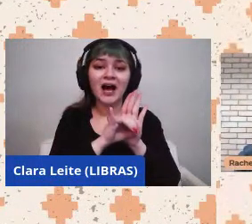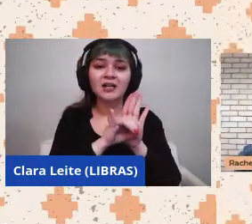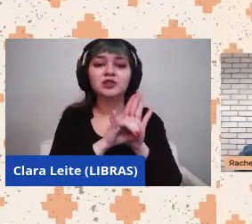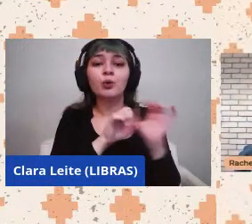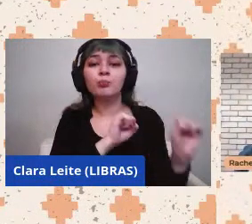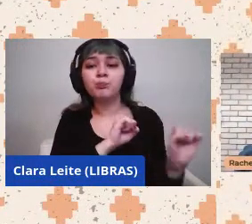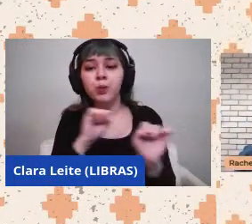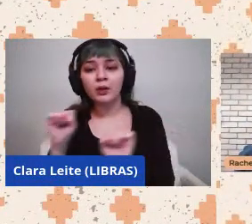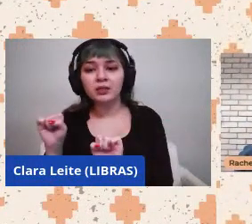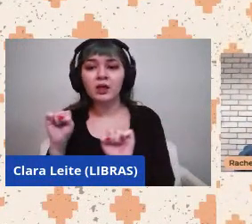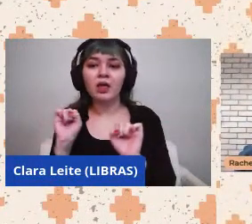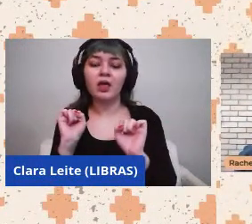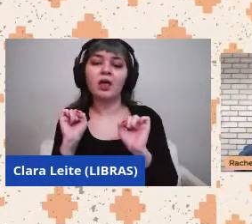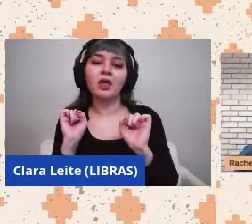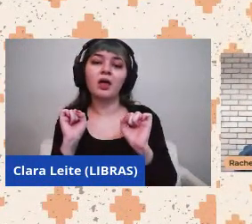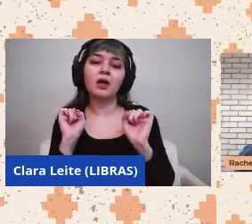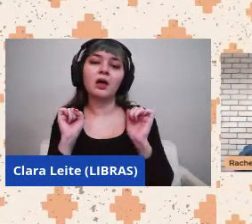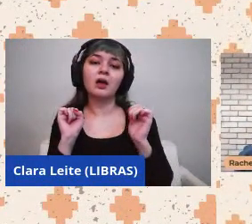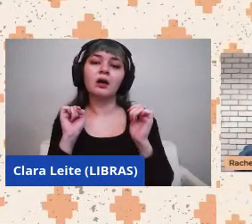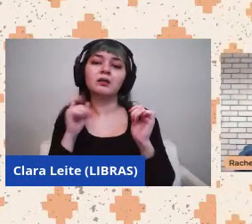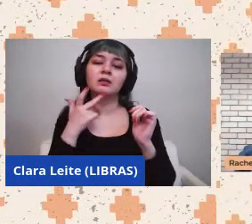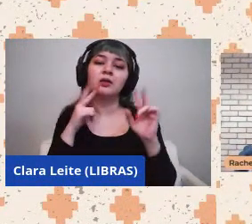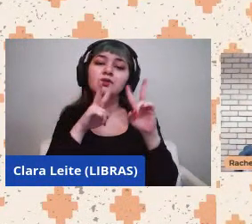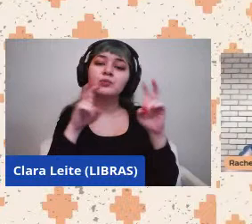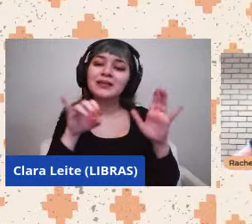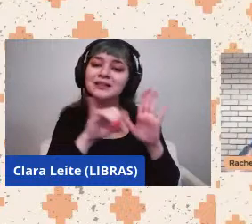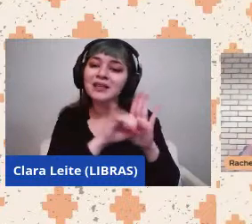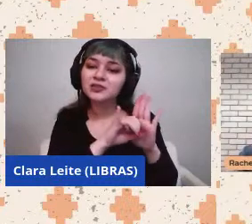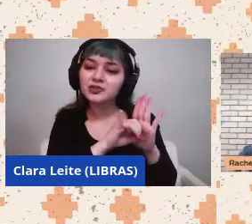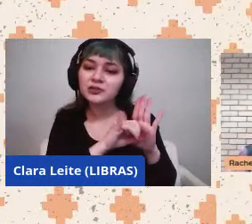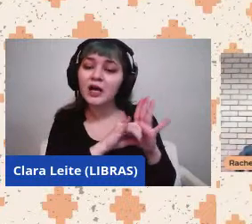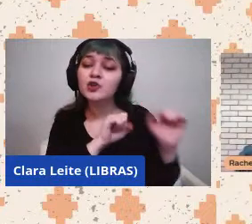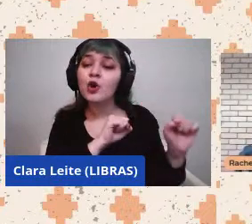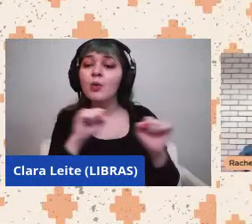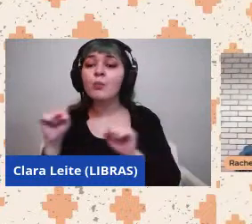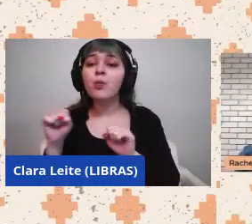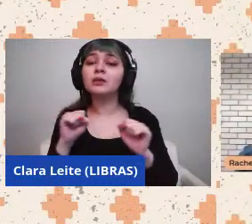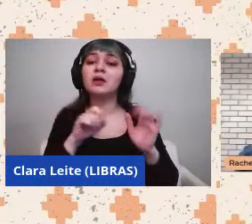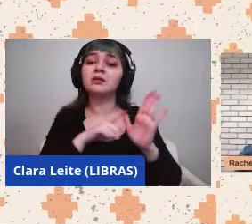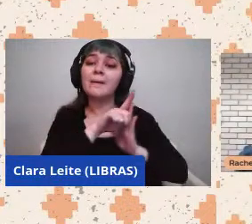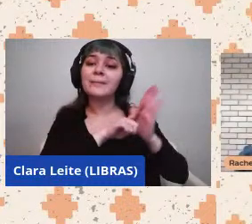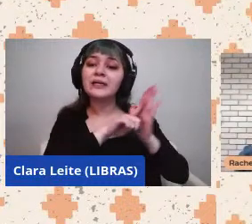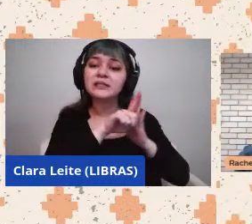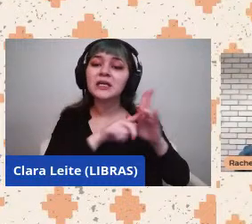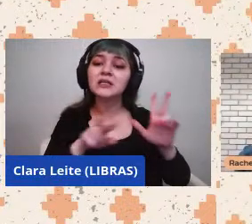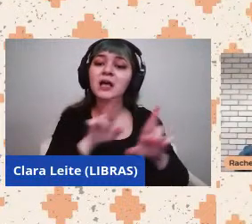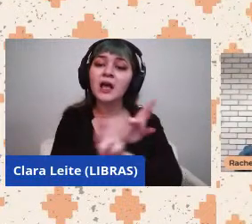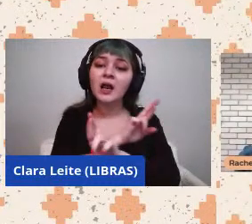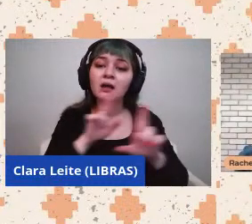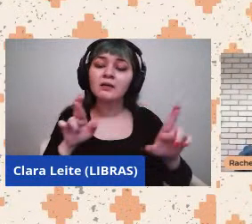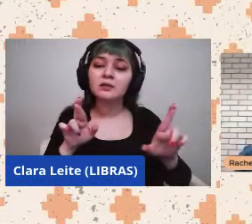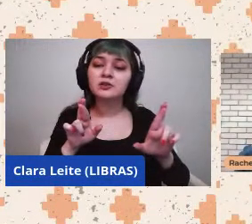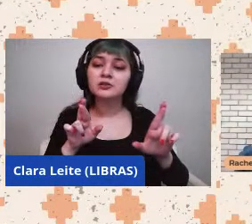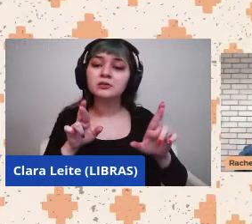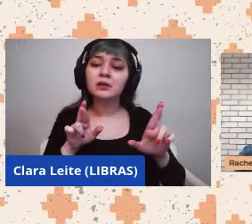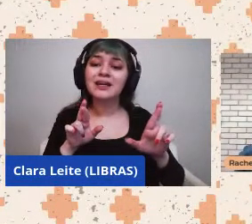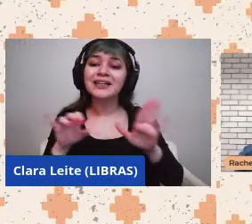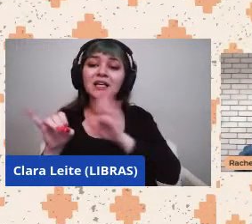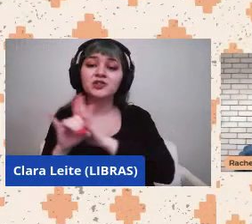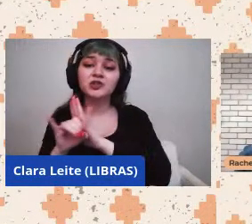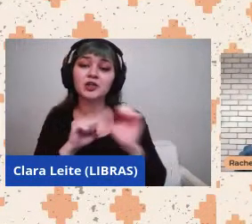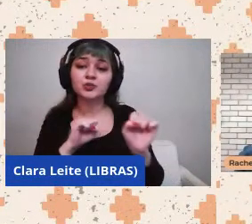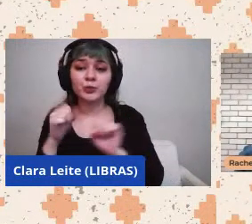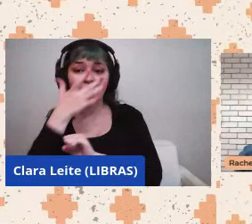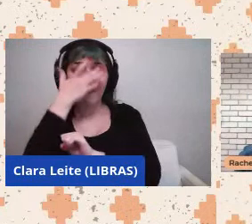here I suppose we're talking about the identity and the power of the researcher relative to the identity and power of those with whom they're